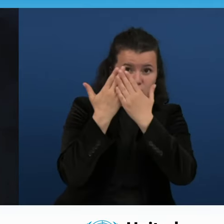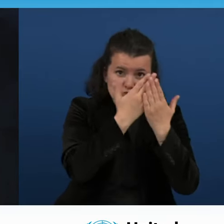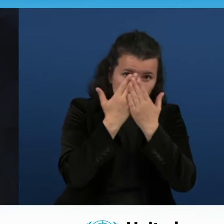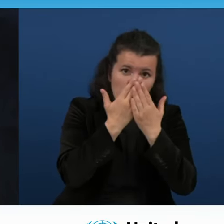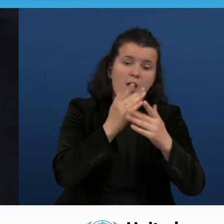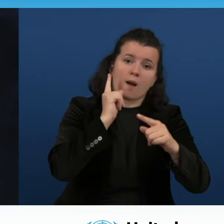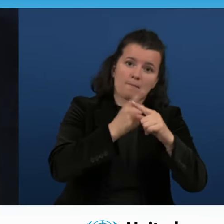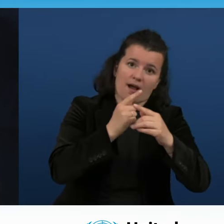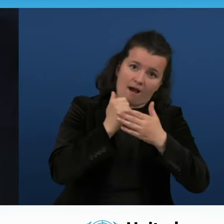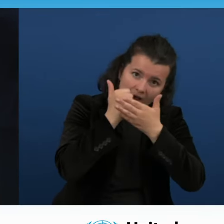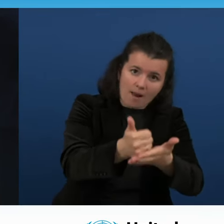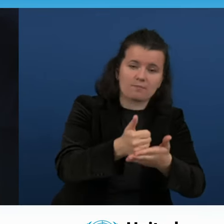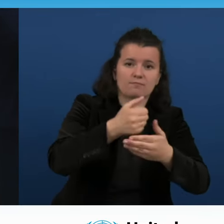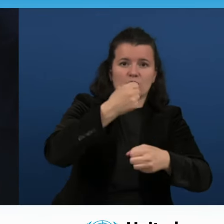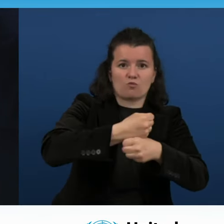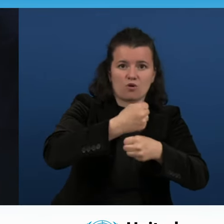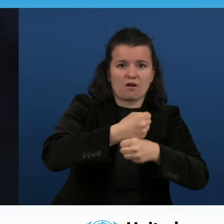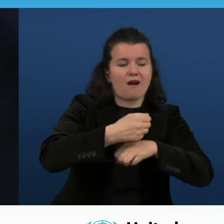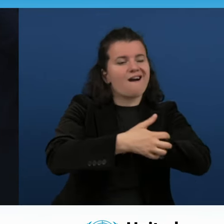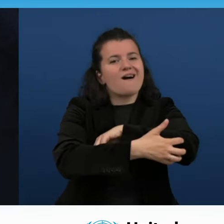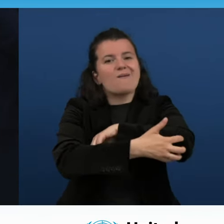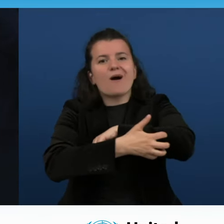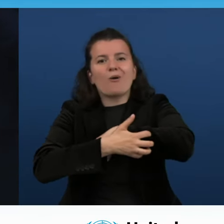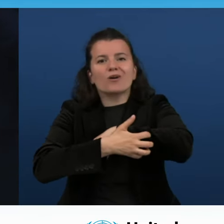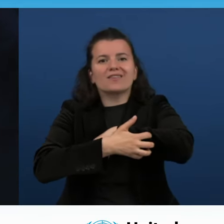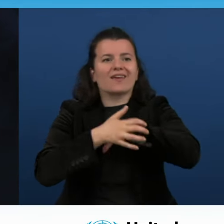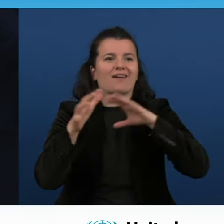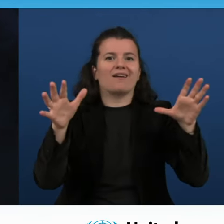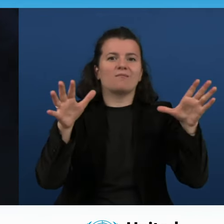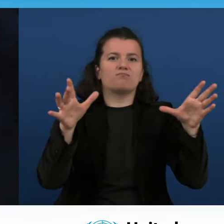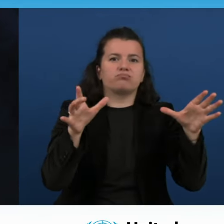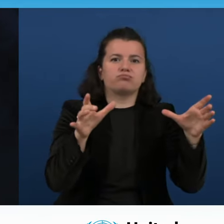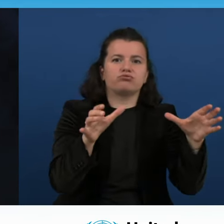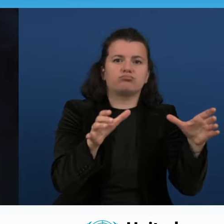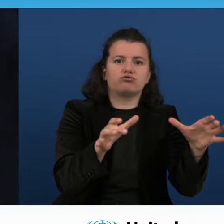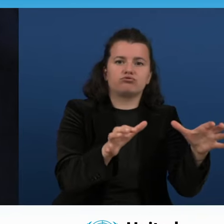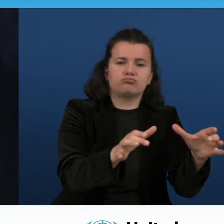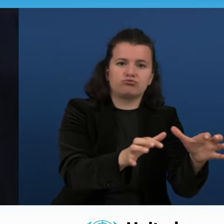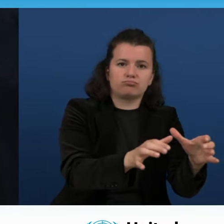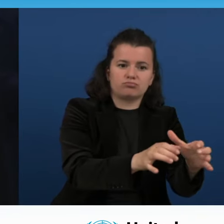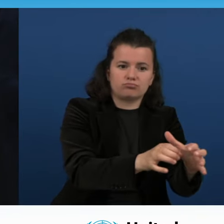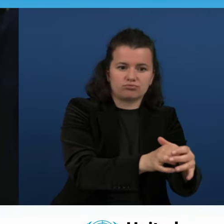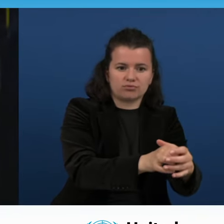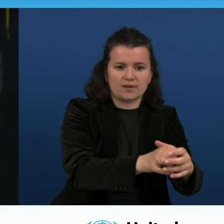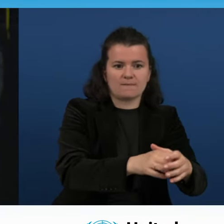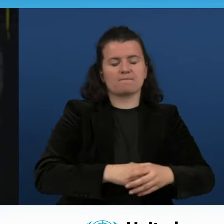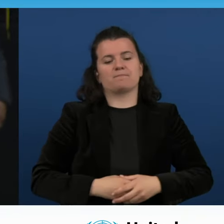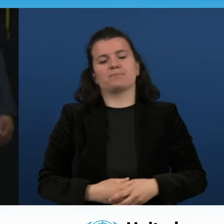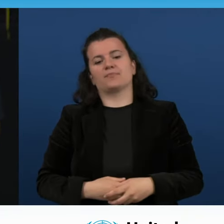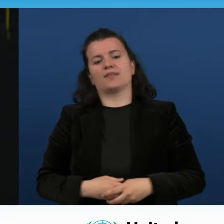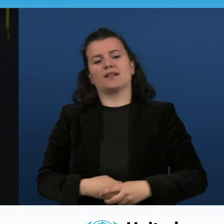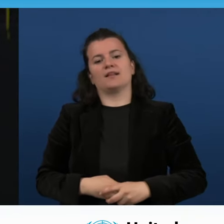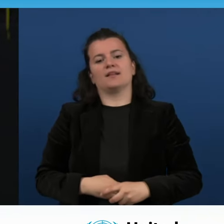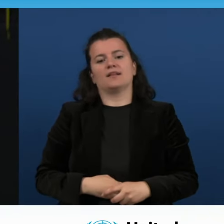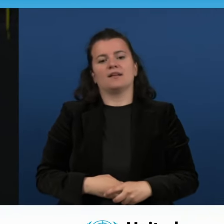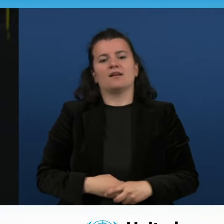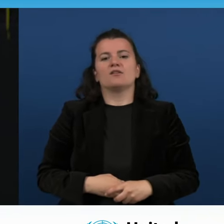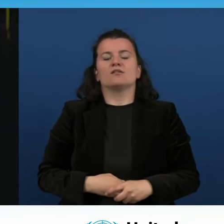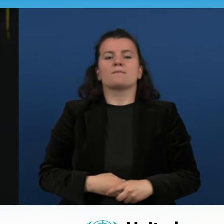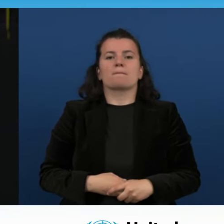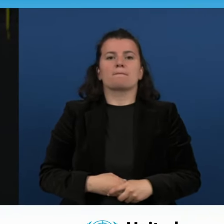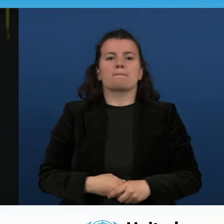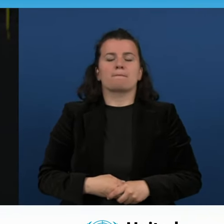to engage in fully in solving poverty and introducing eco-friendly solutions. Solving period